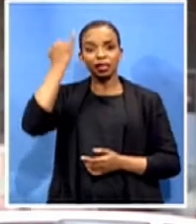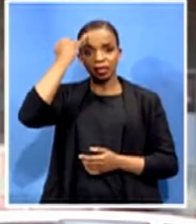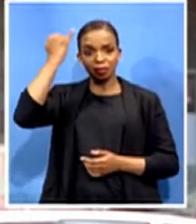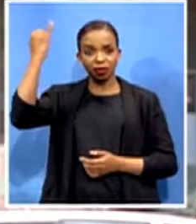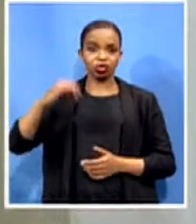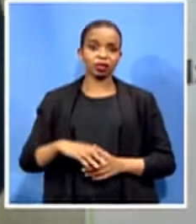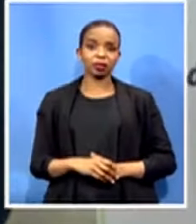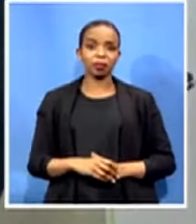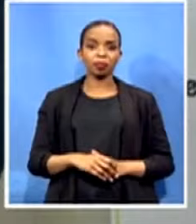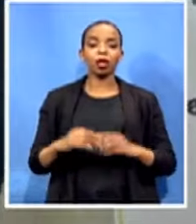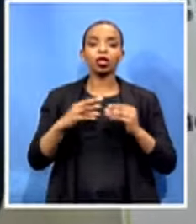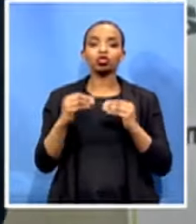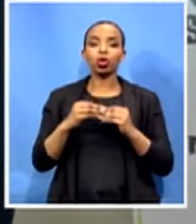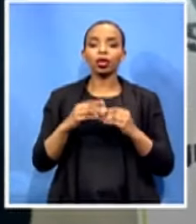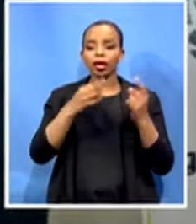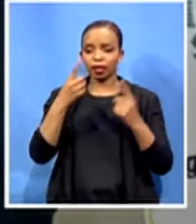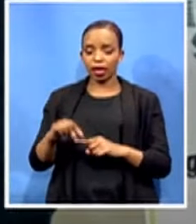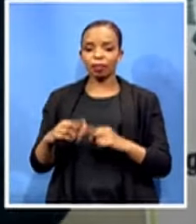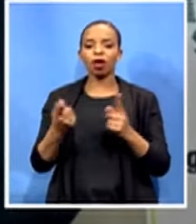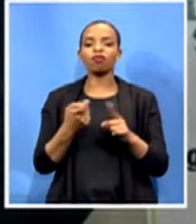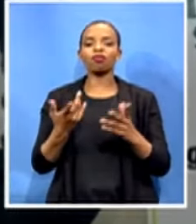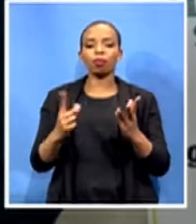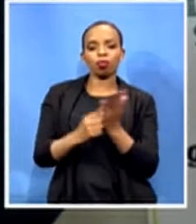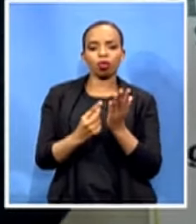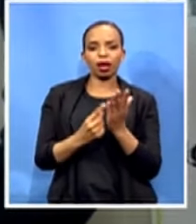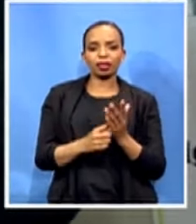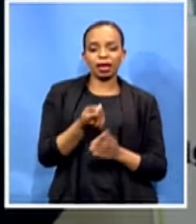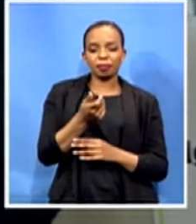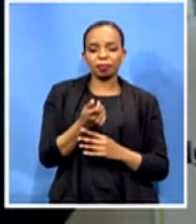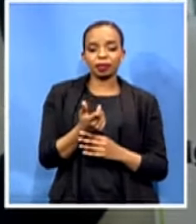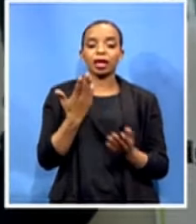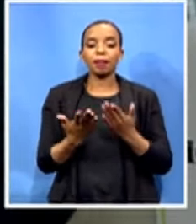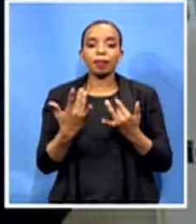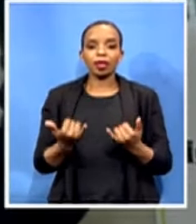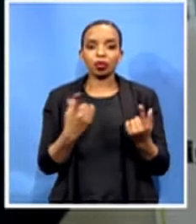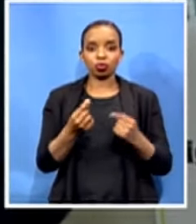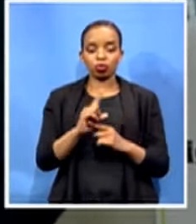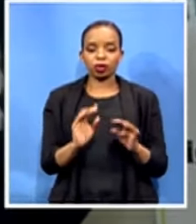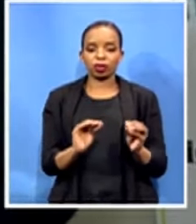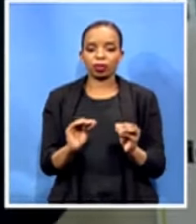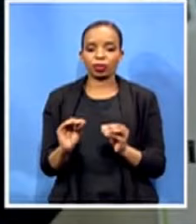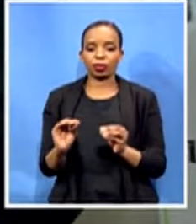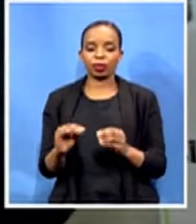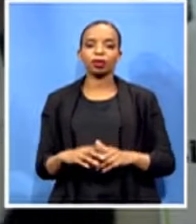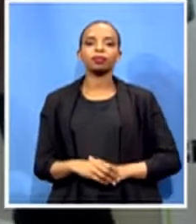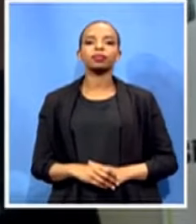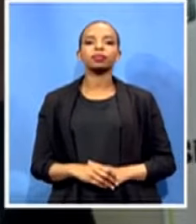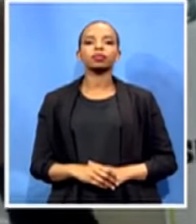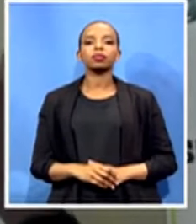is to delay it. Amongst the woes of a shutdown stock exchange due to allegations of economic